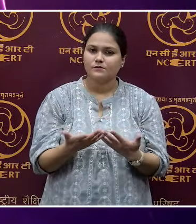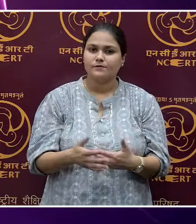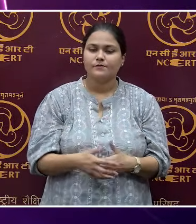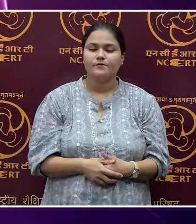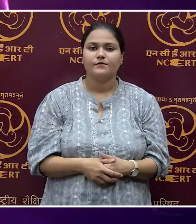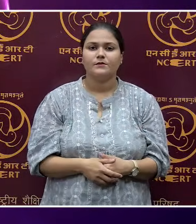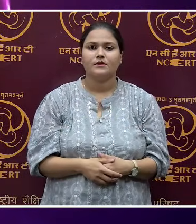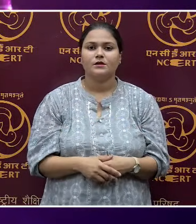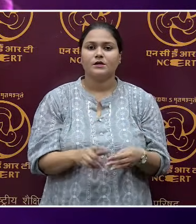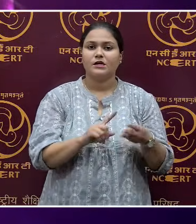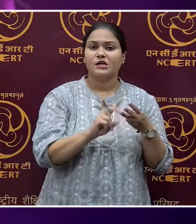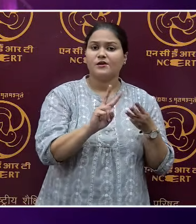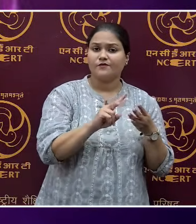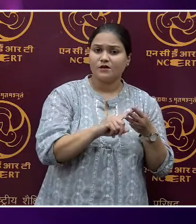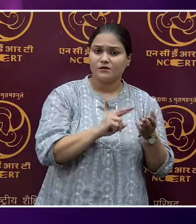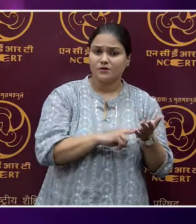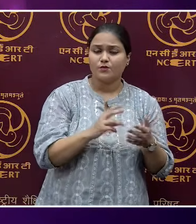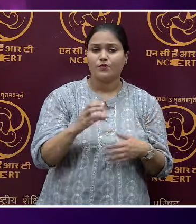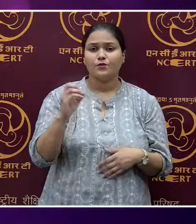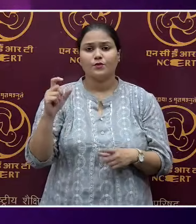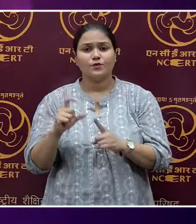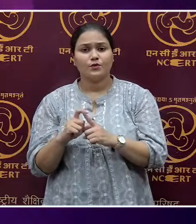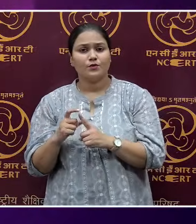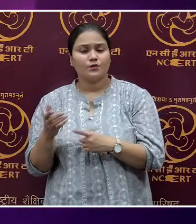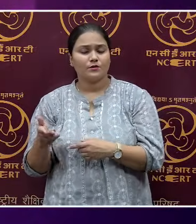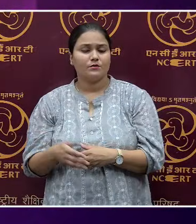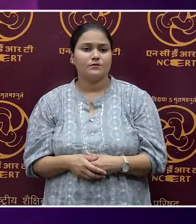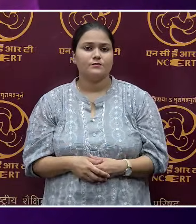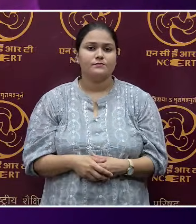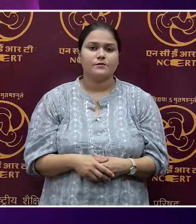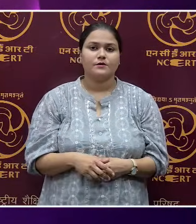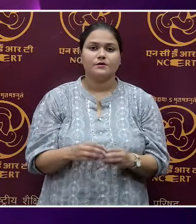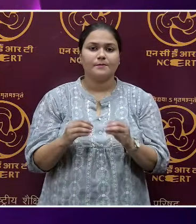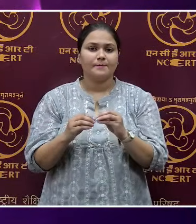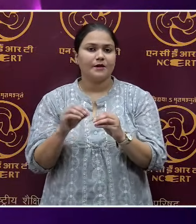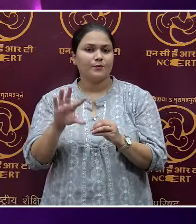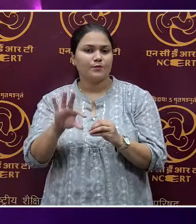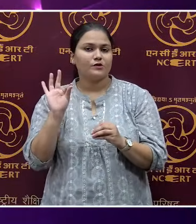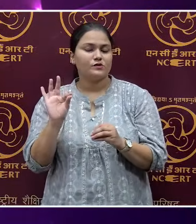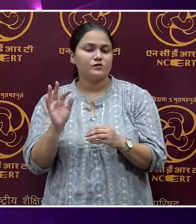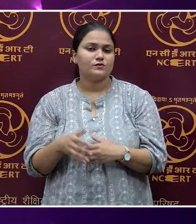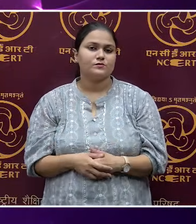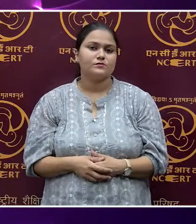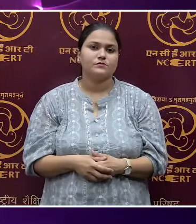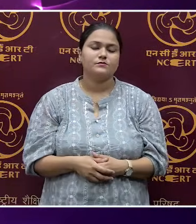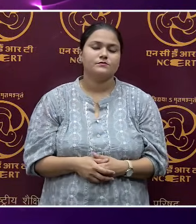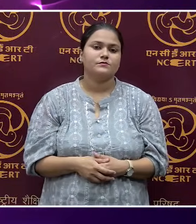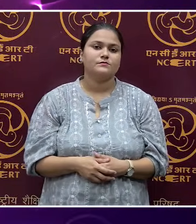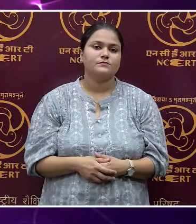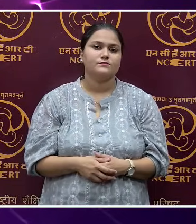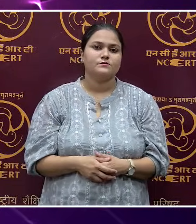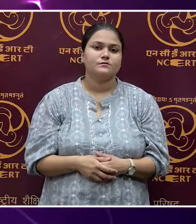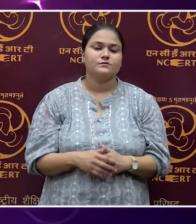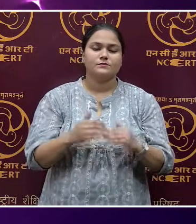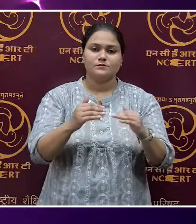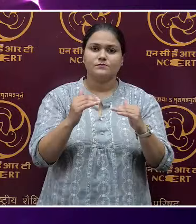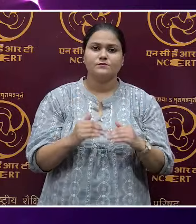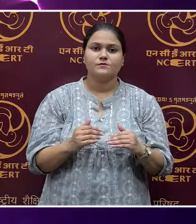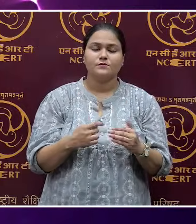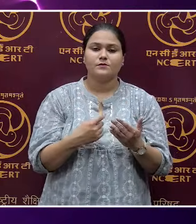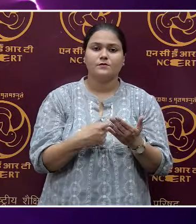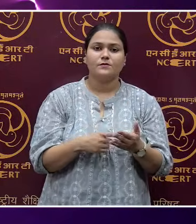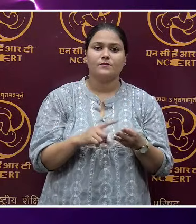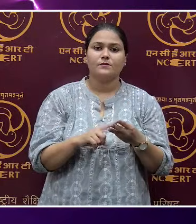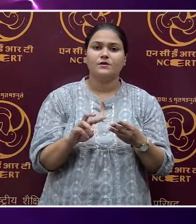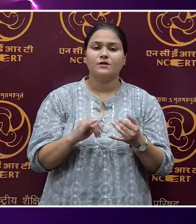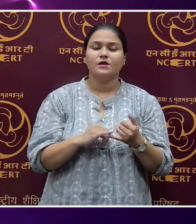is even or odd? So right now I'm selecting option B. Okay. What will be the result of 7 percentile